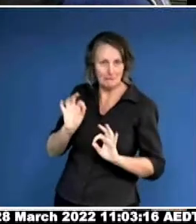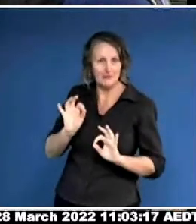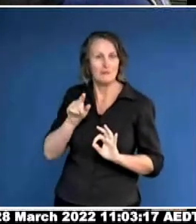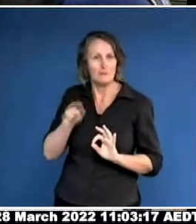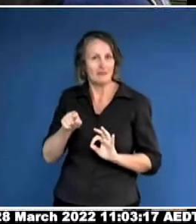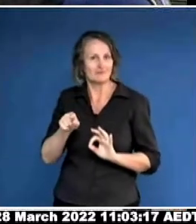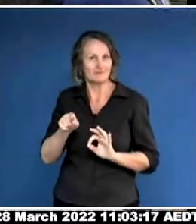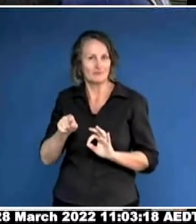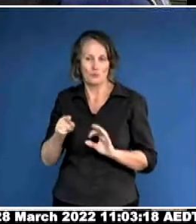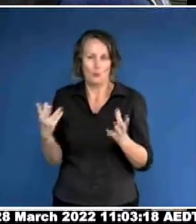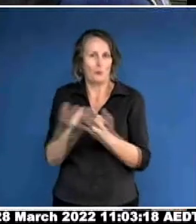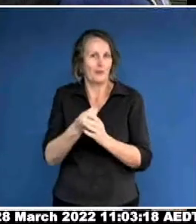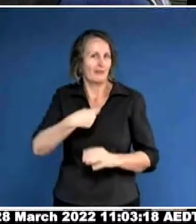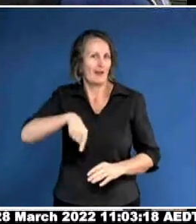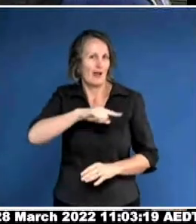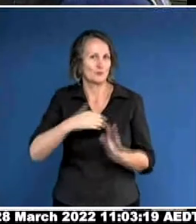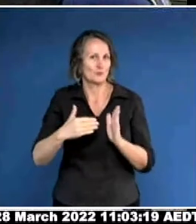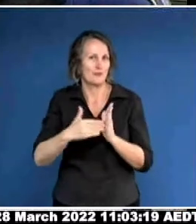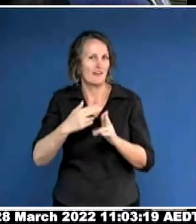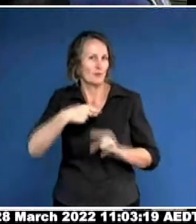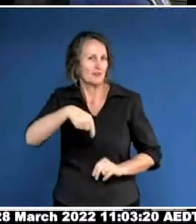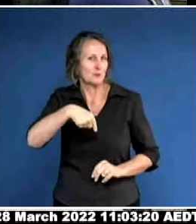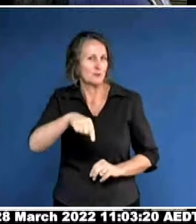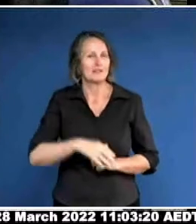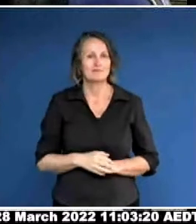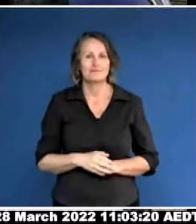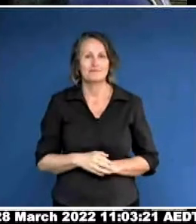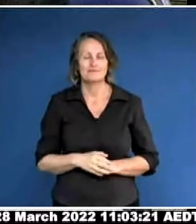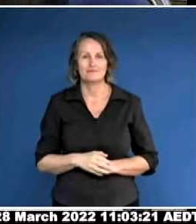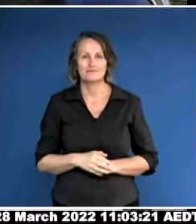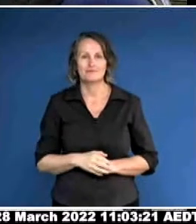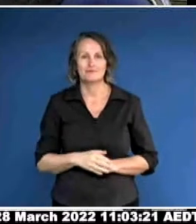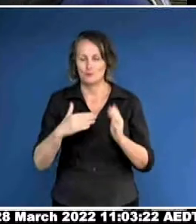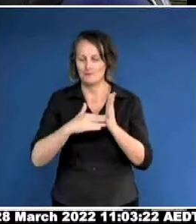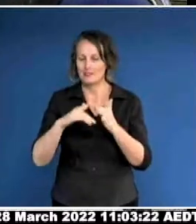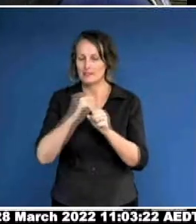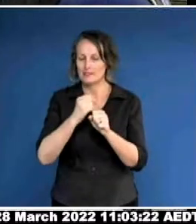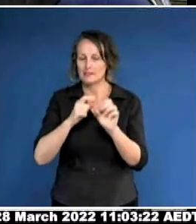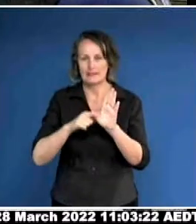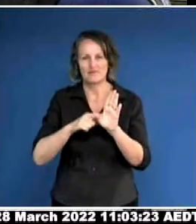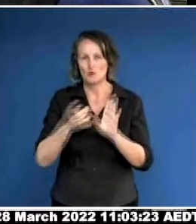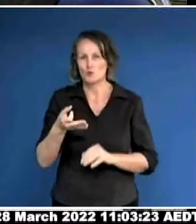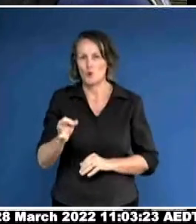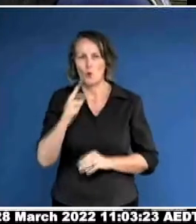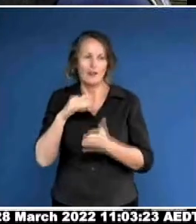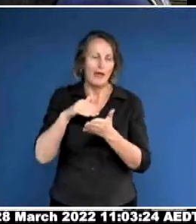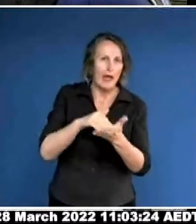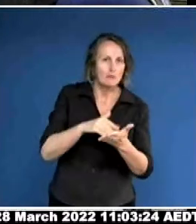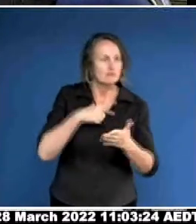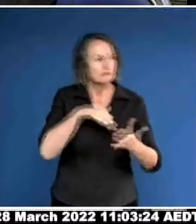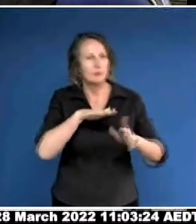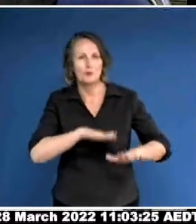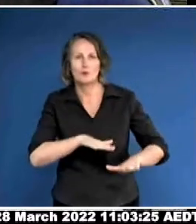the course of this week. So we have Ziggy with us as well. So the first thing is that Chloe will take